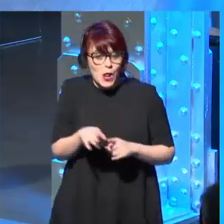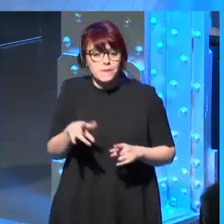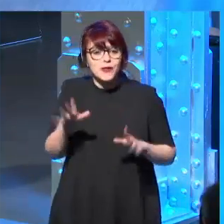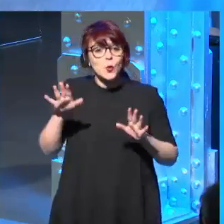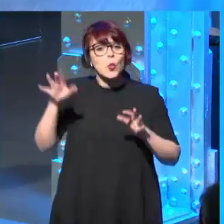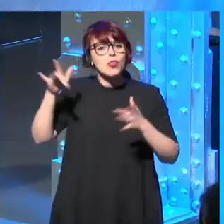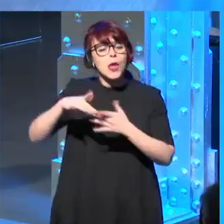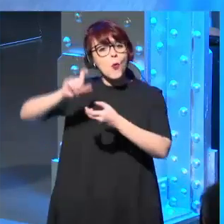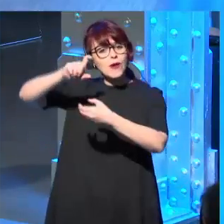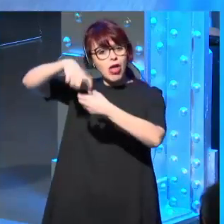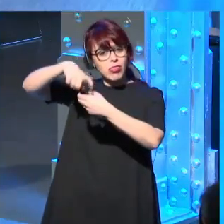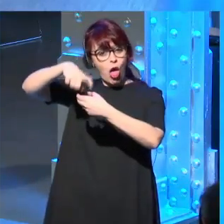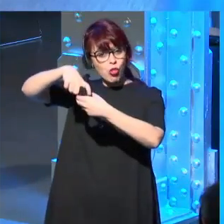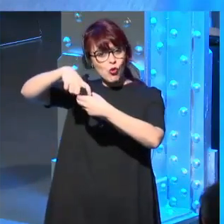and then